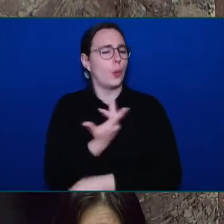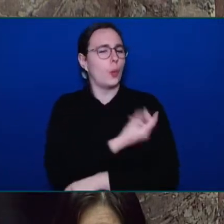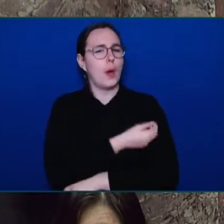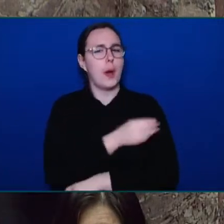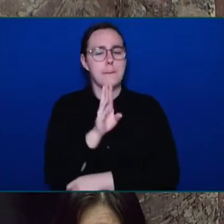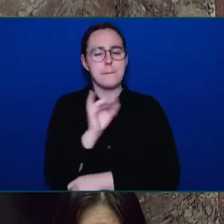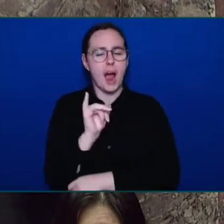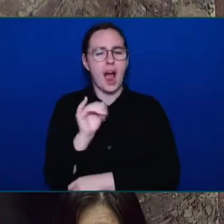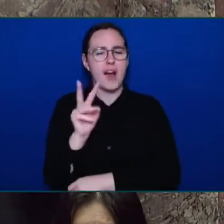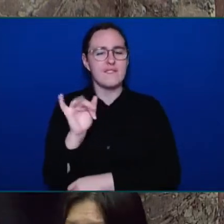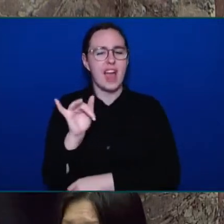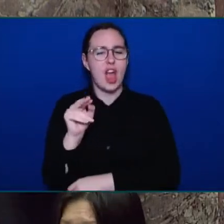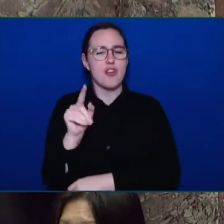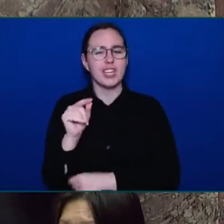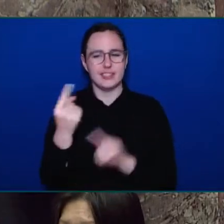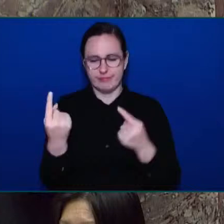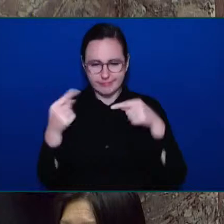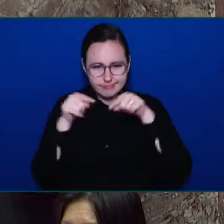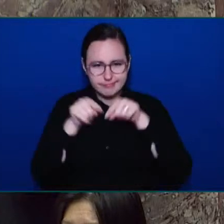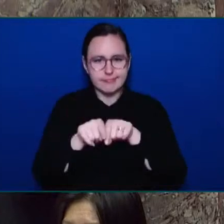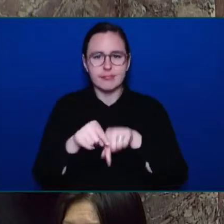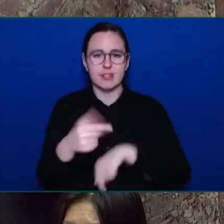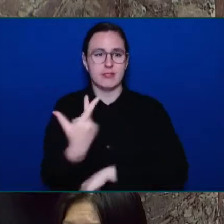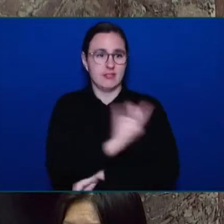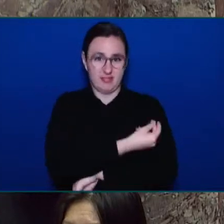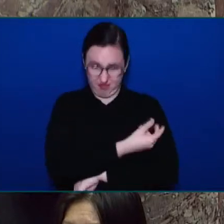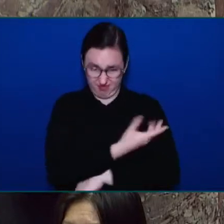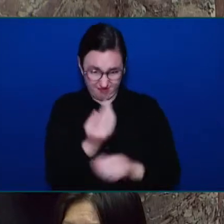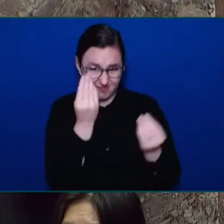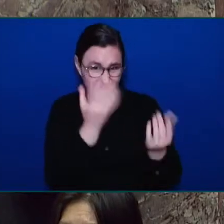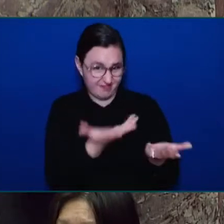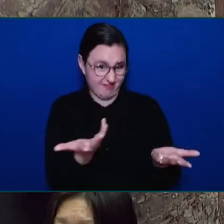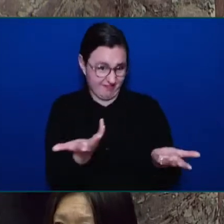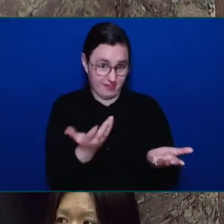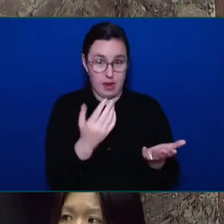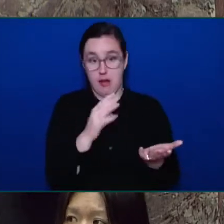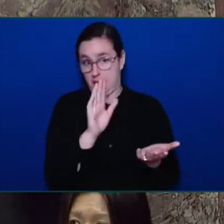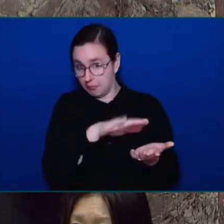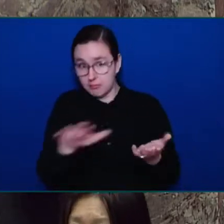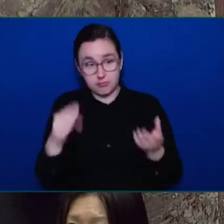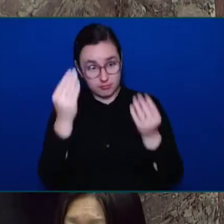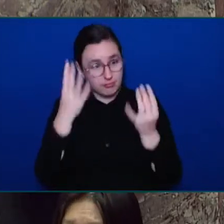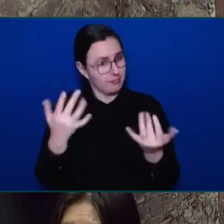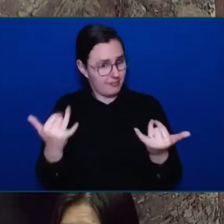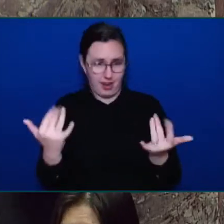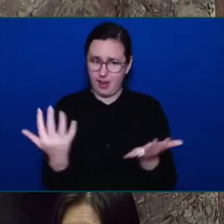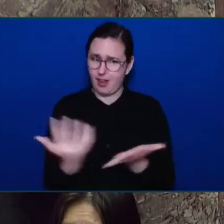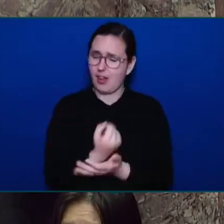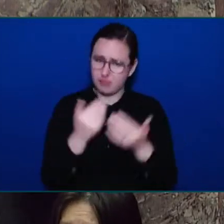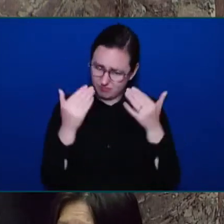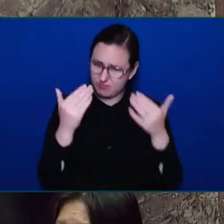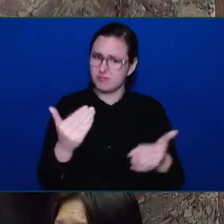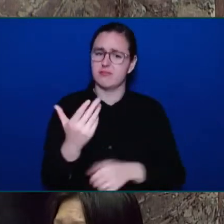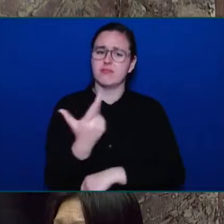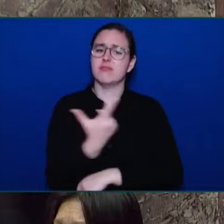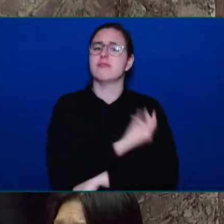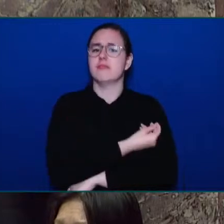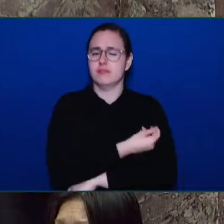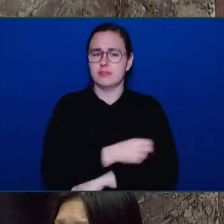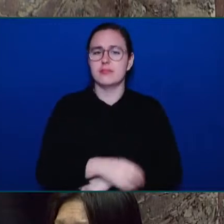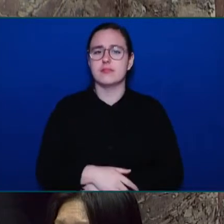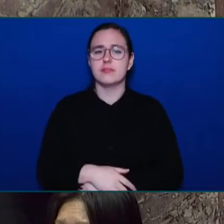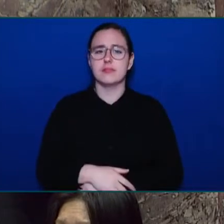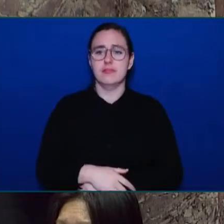is an important time. Honourable Speaker, the opposition may moan. This is a critical thing for people to